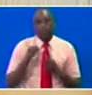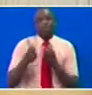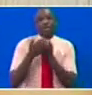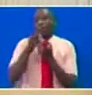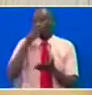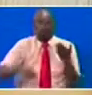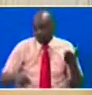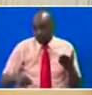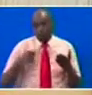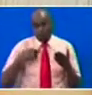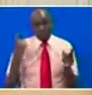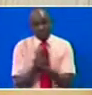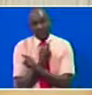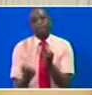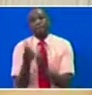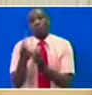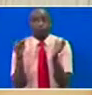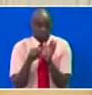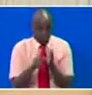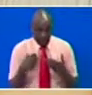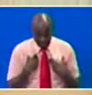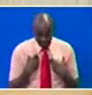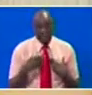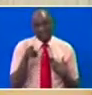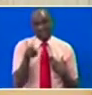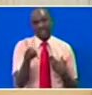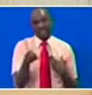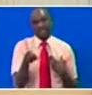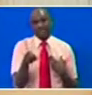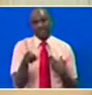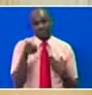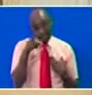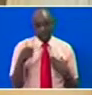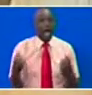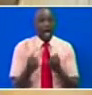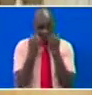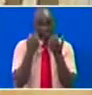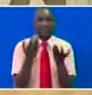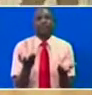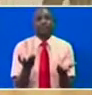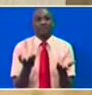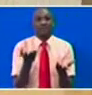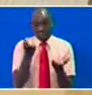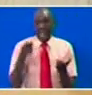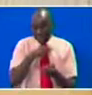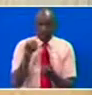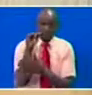the emerging issues, which were already, which had already come to our request.